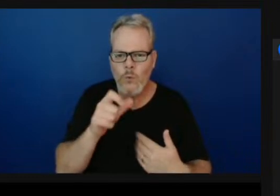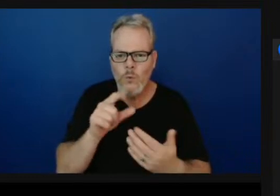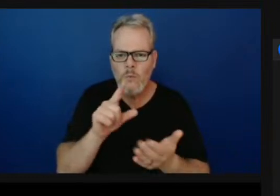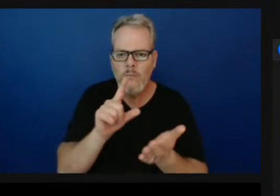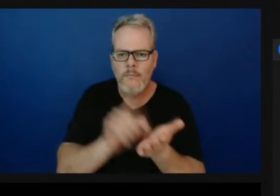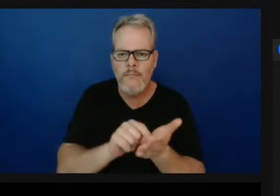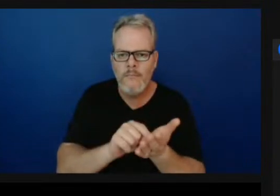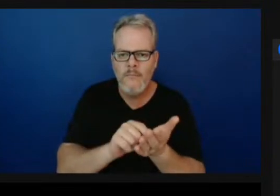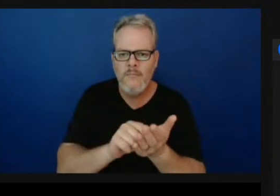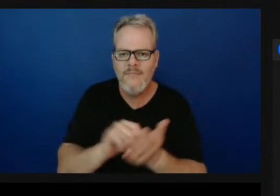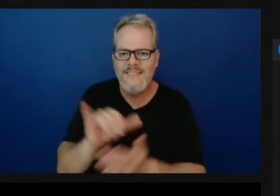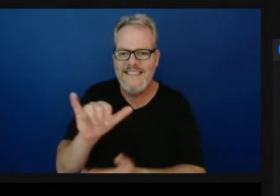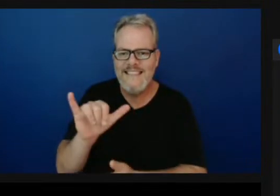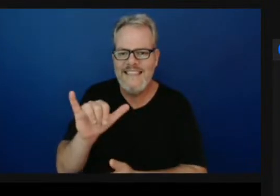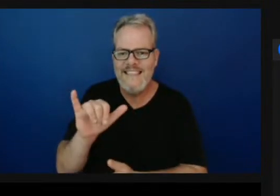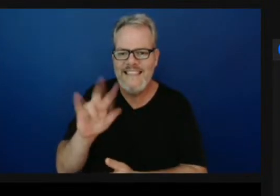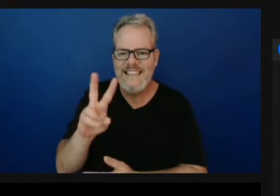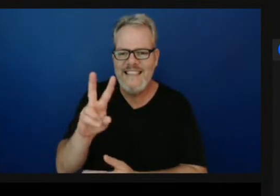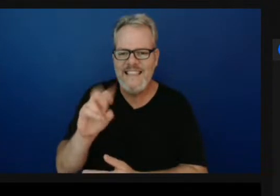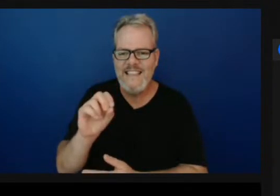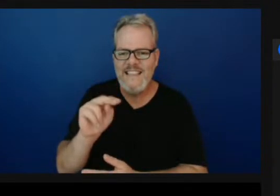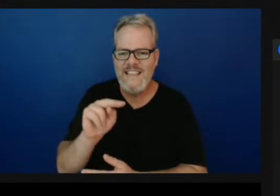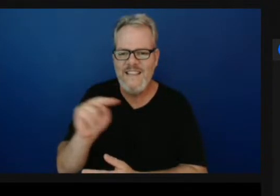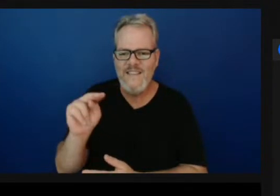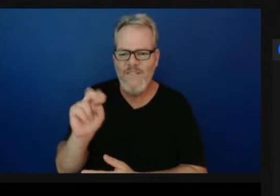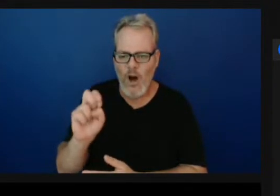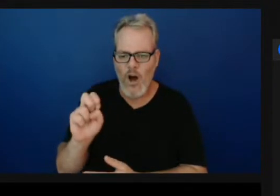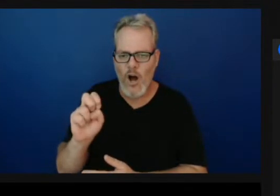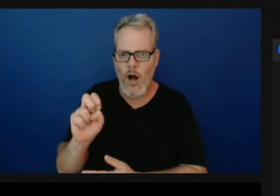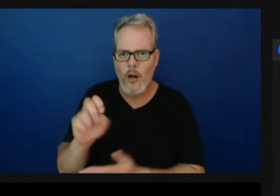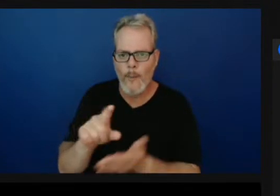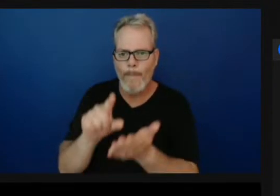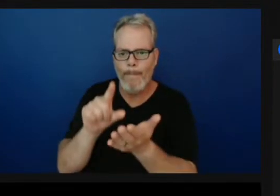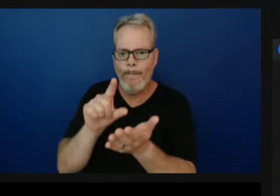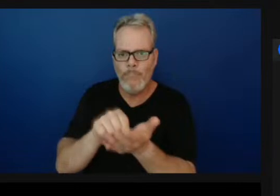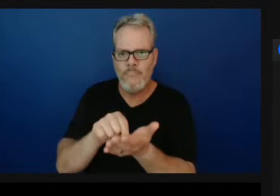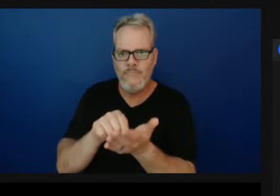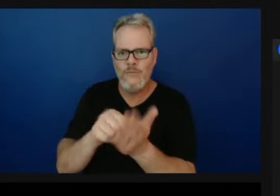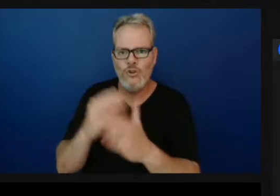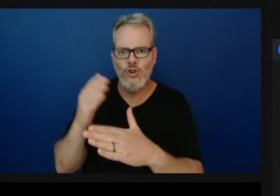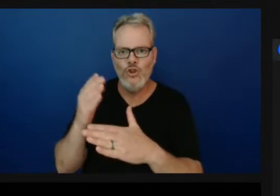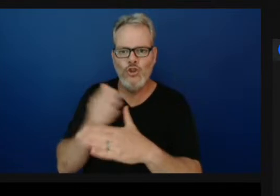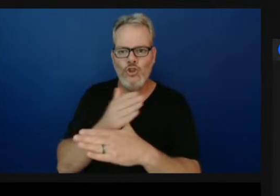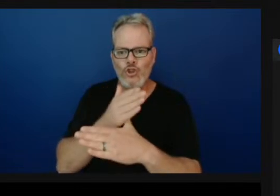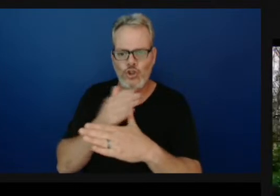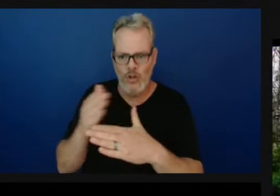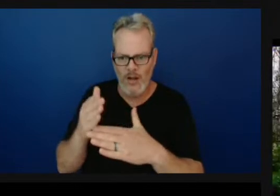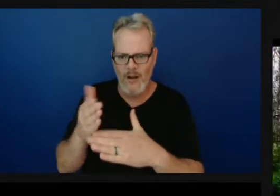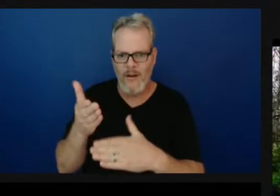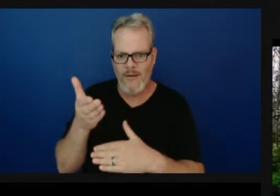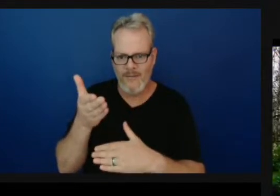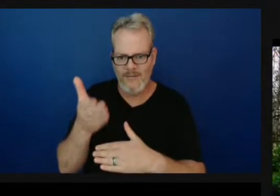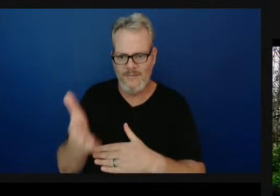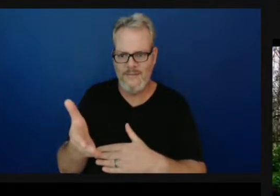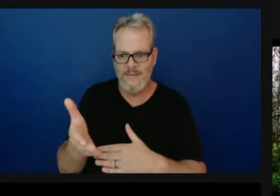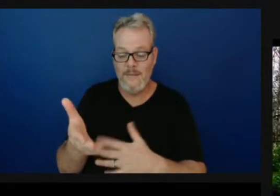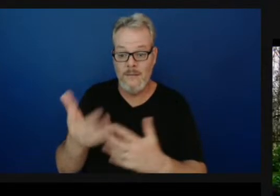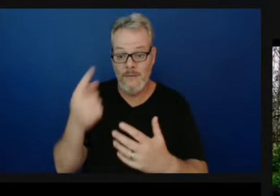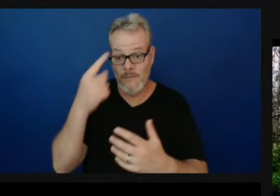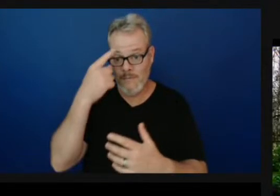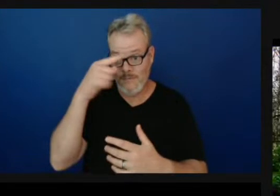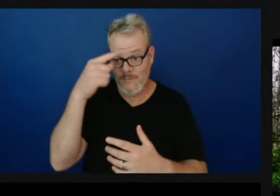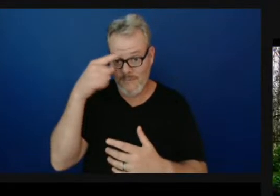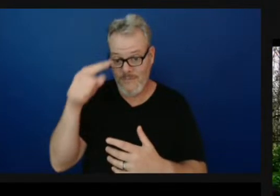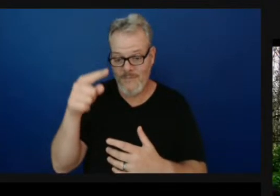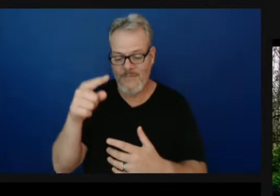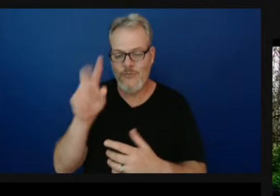dedicated viewers, Yvonne Bauer, who put out this post, who the park leader then uses as well, to take us on a little